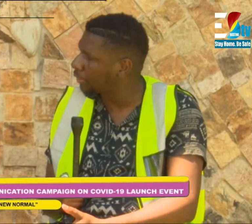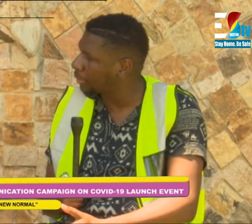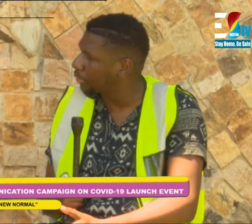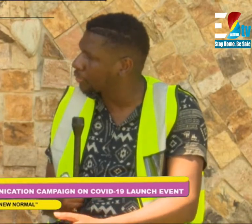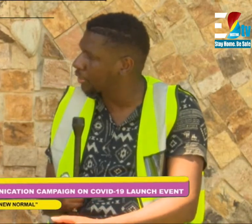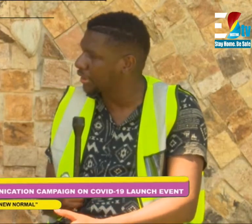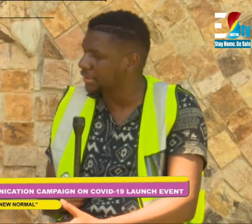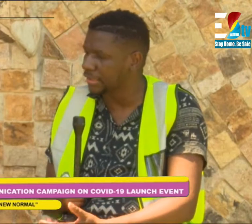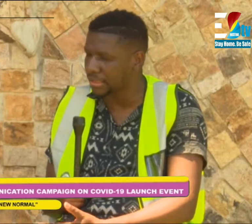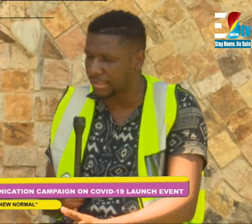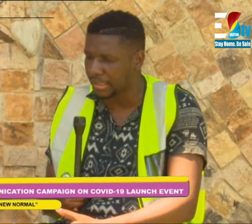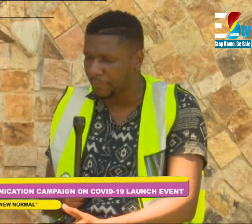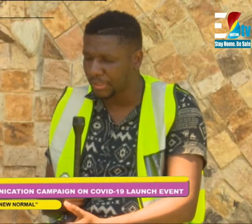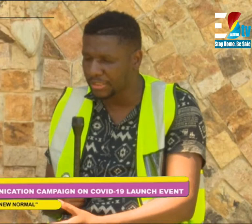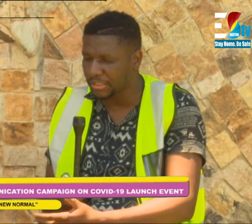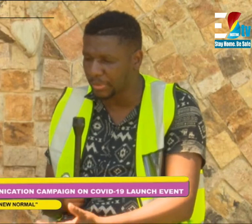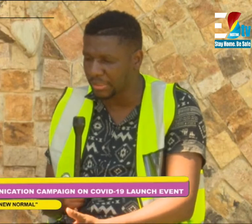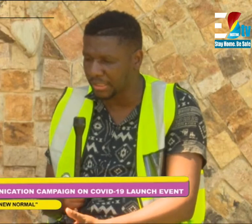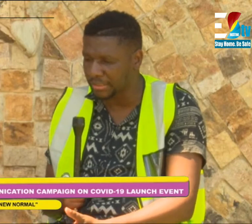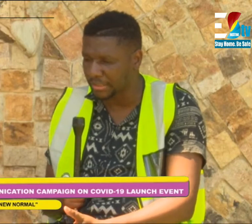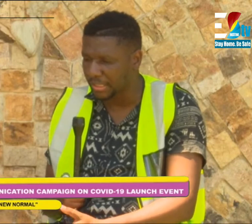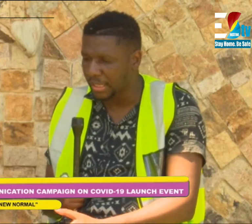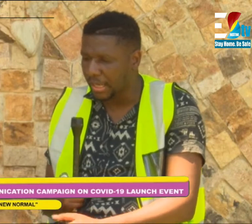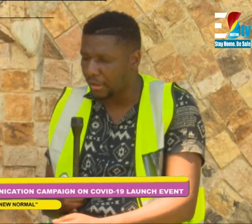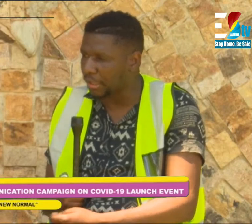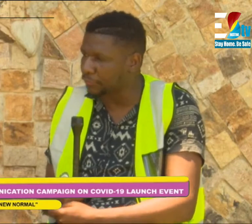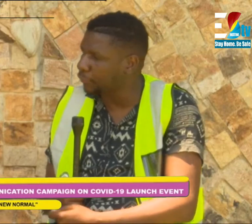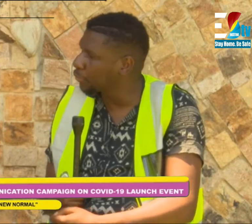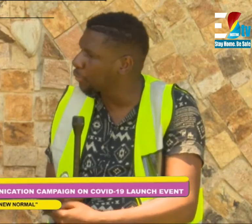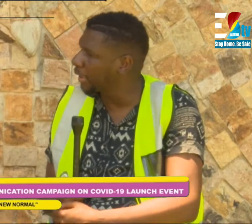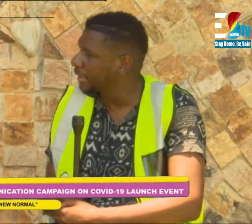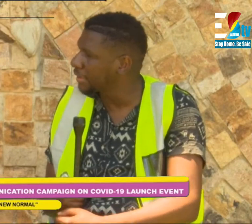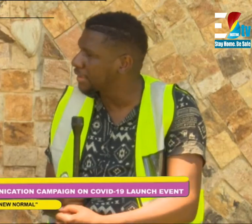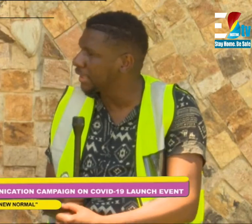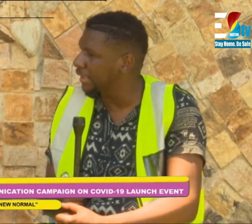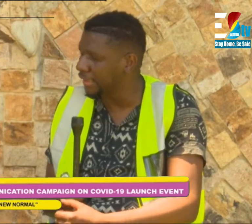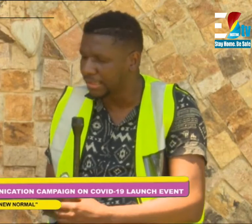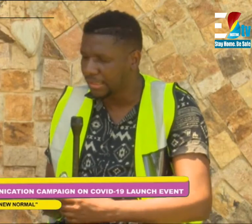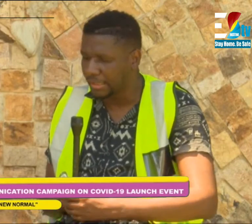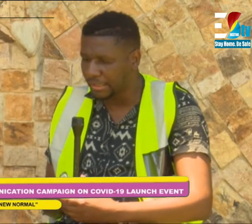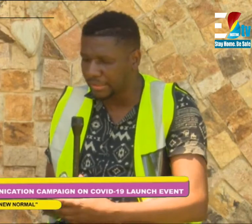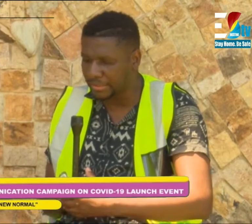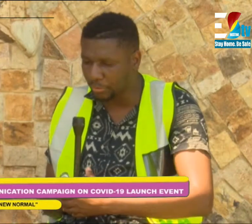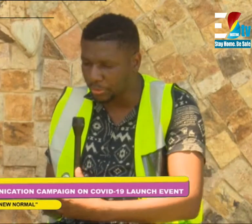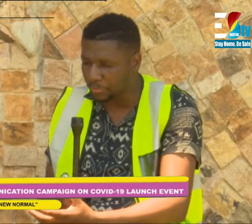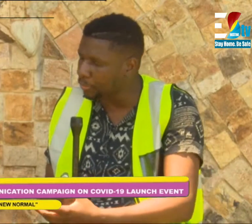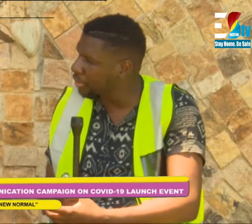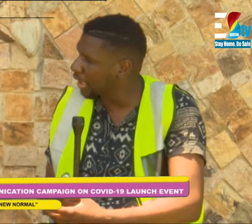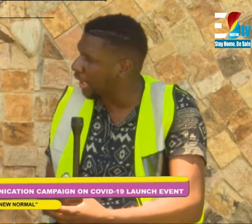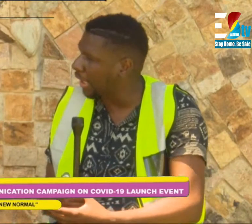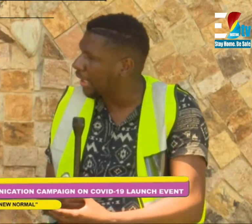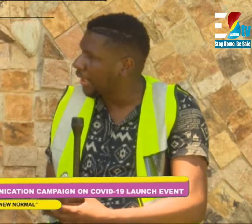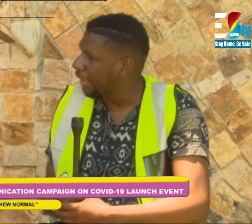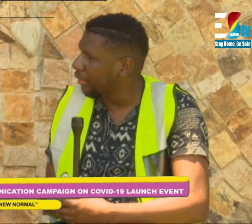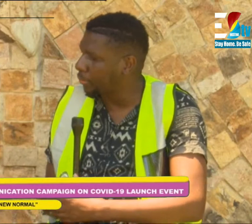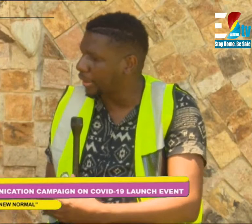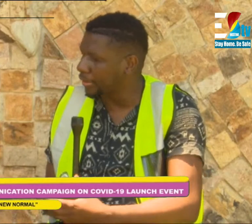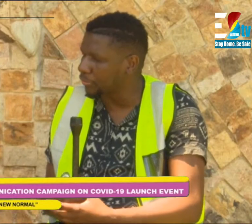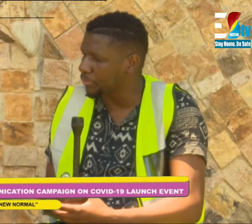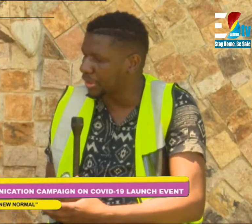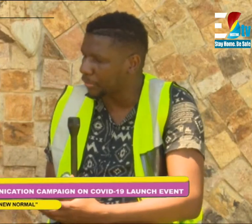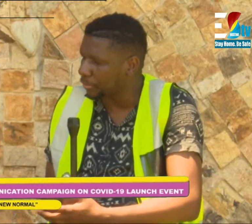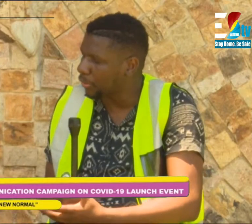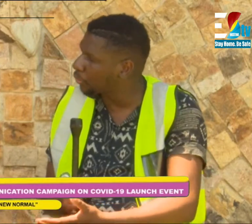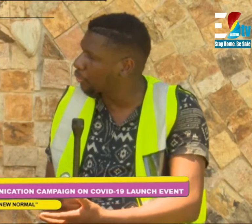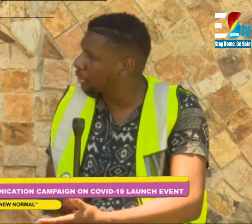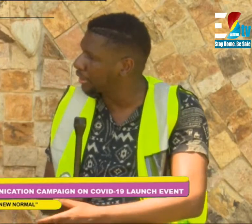corner. So that is the entertainment industry. As fun to bring it, let's see contributor, a good venue,